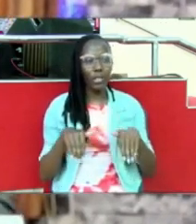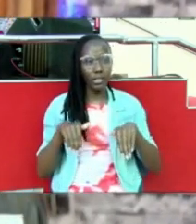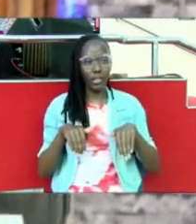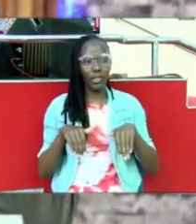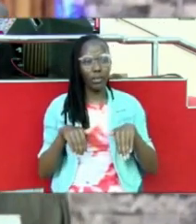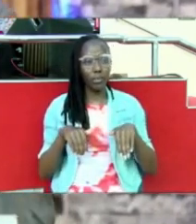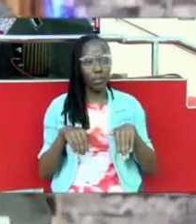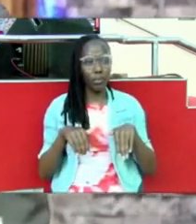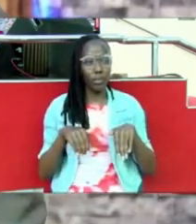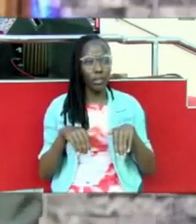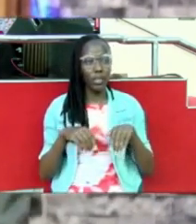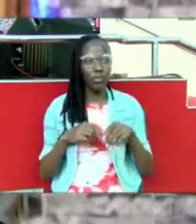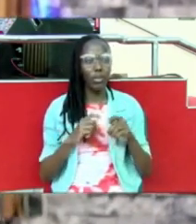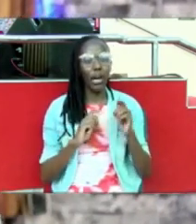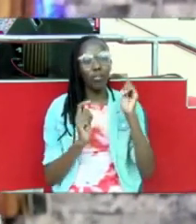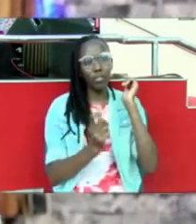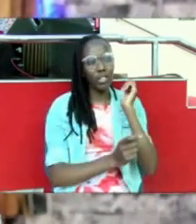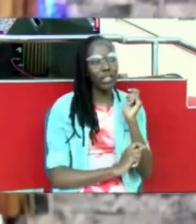there is testimony.